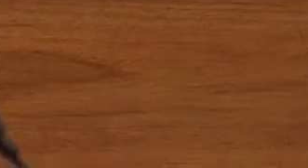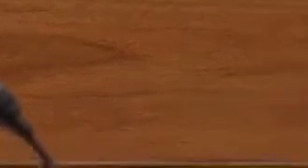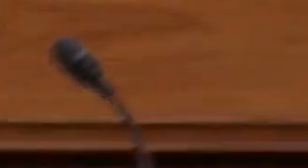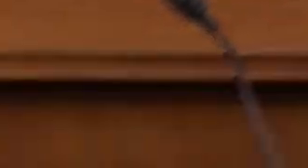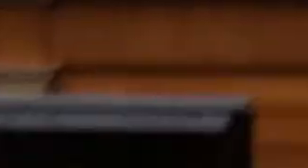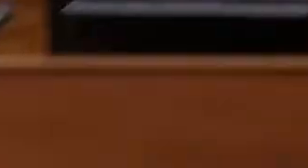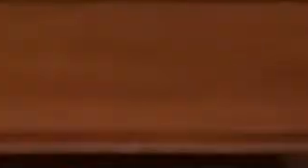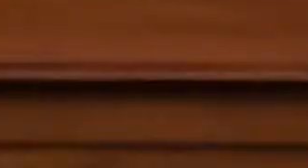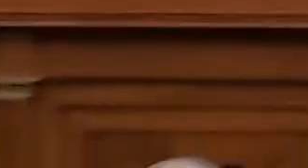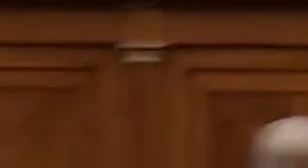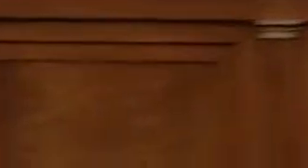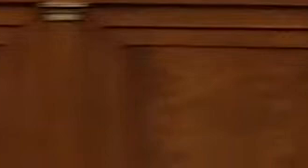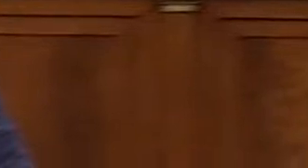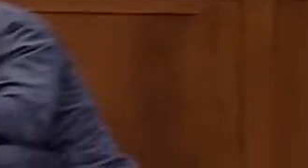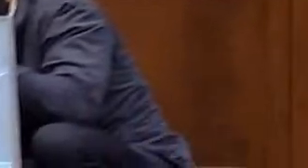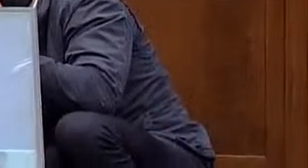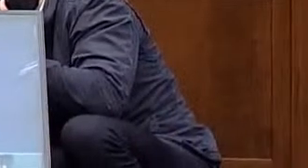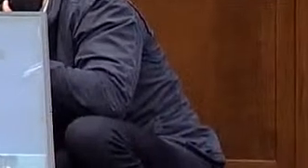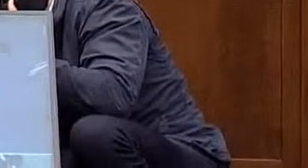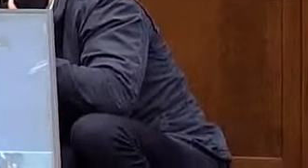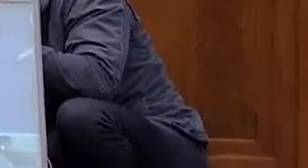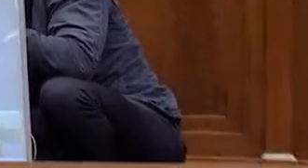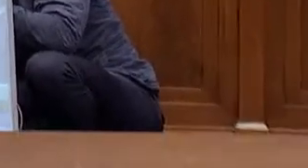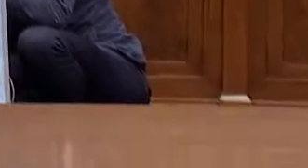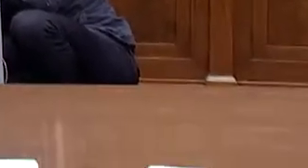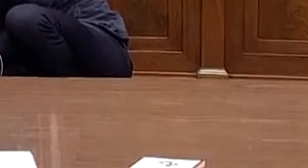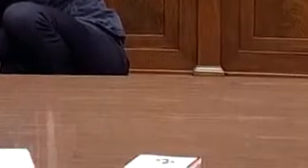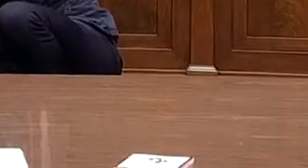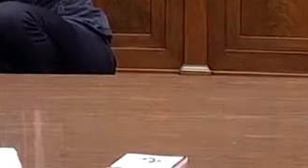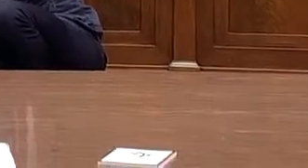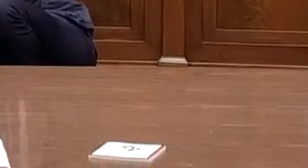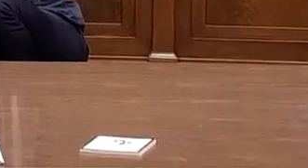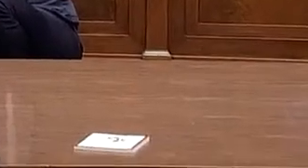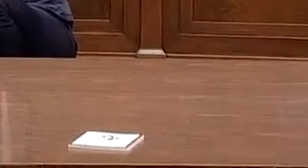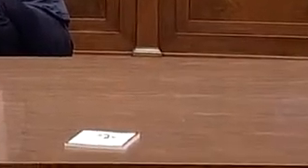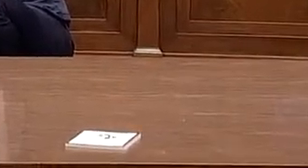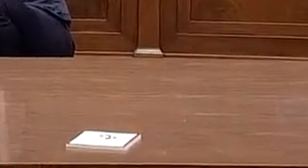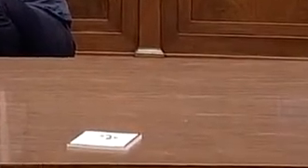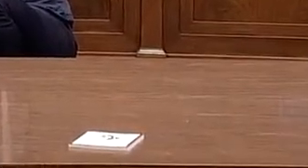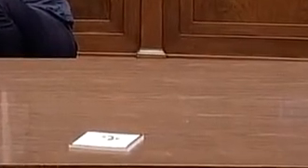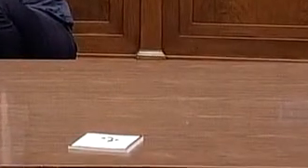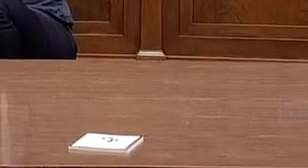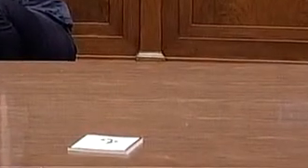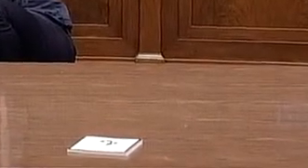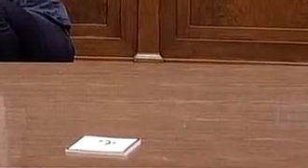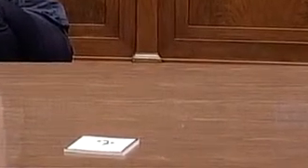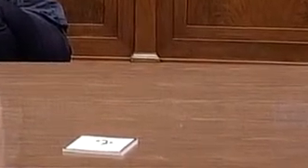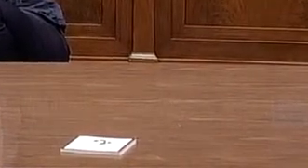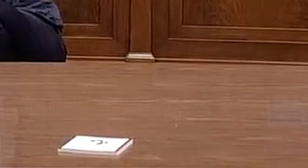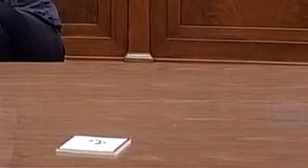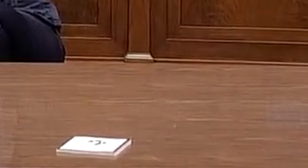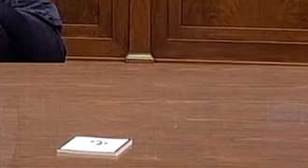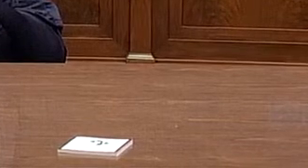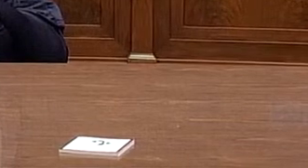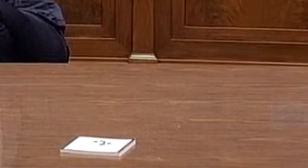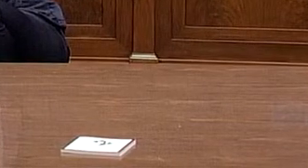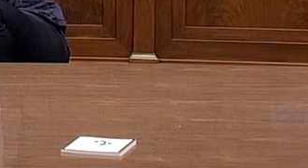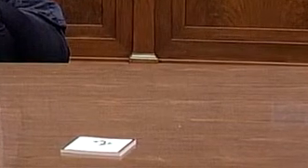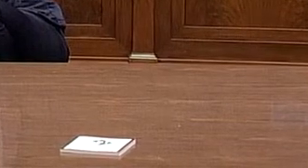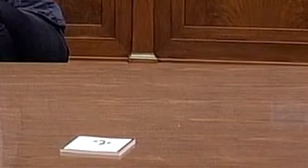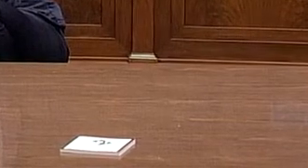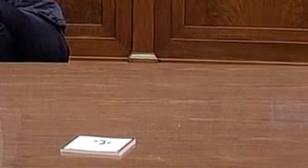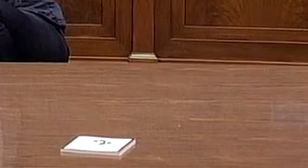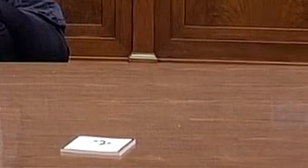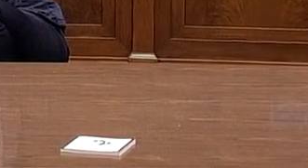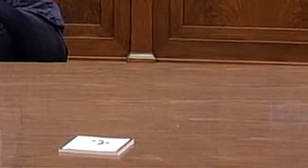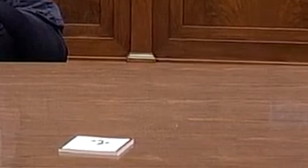ask this Congress to right the wrong that happened 220 years ago when the residents of the District of